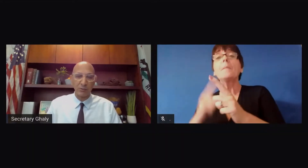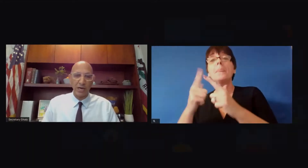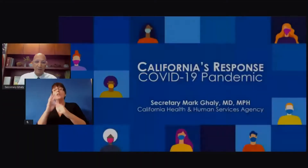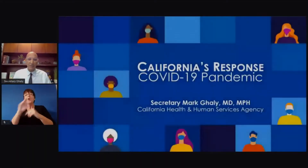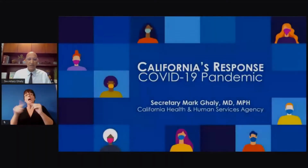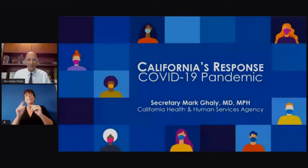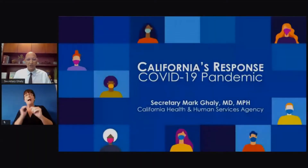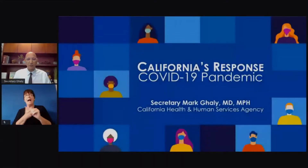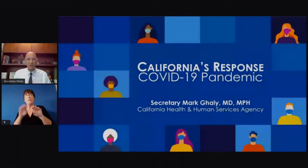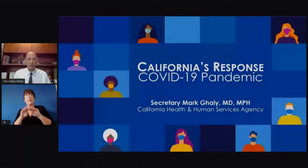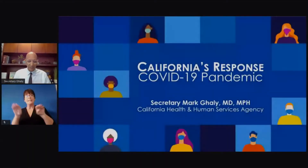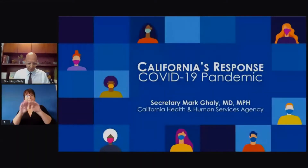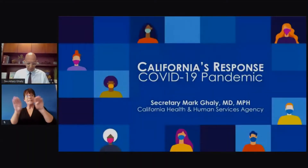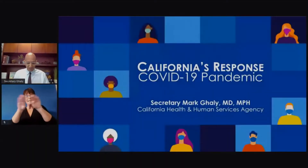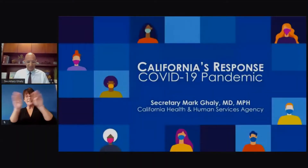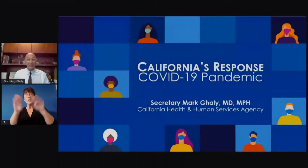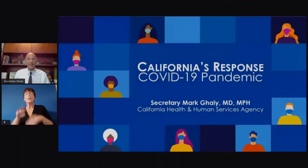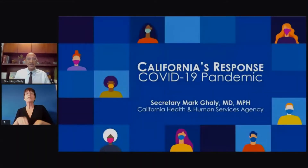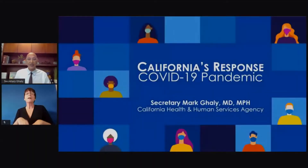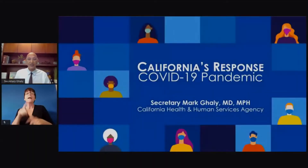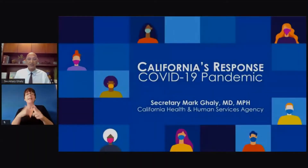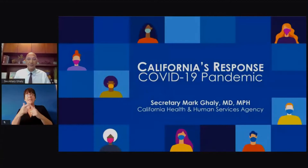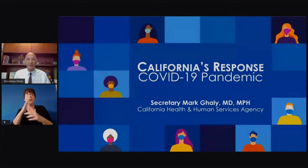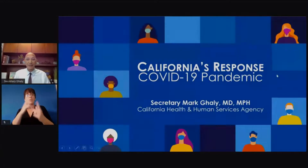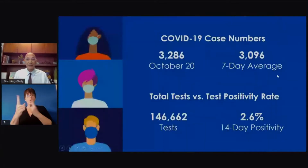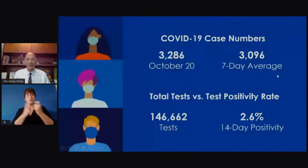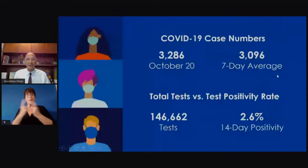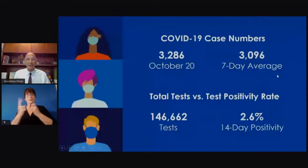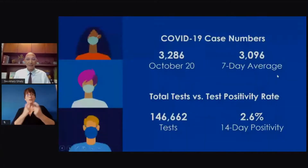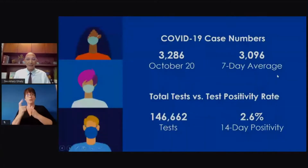announcements as well. And then, as always, we'll take questions at the end.